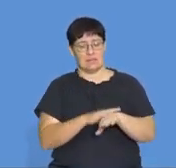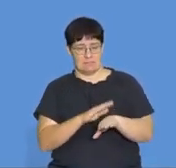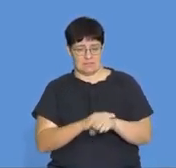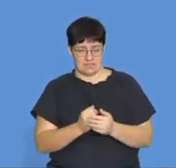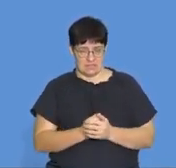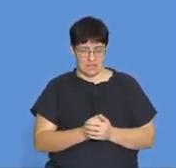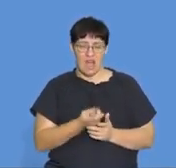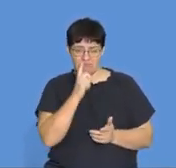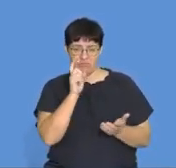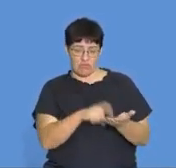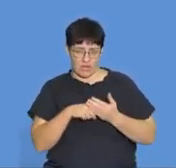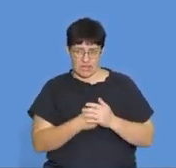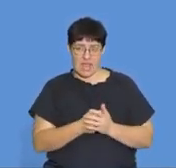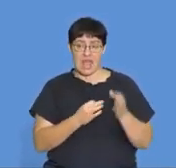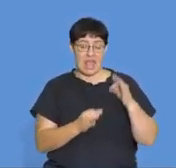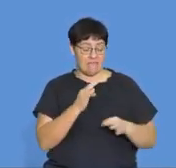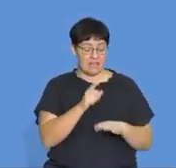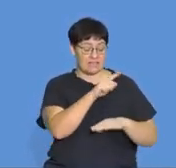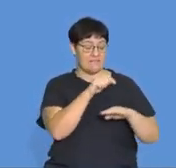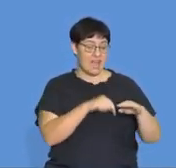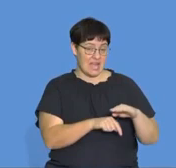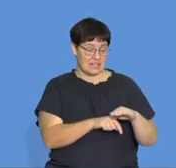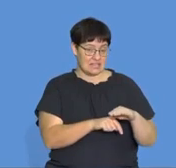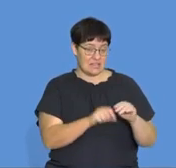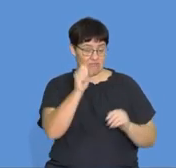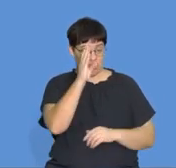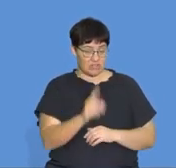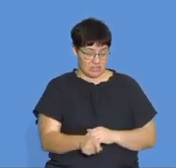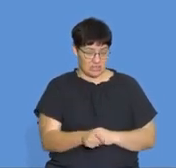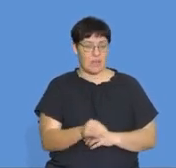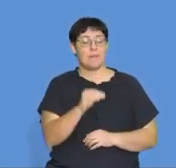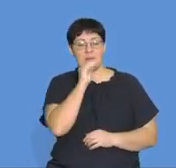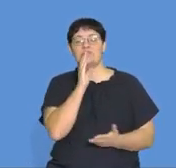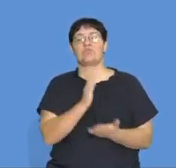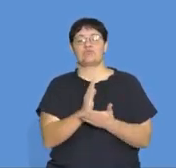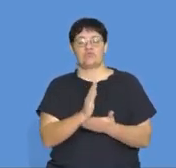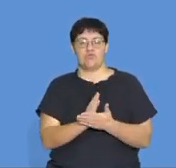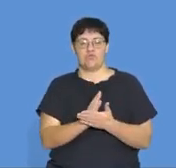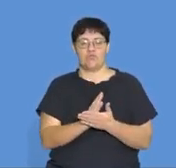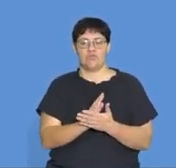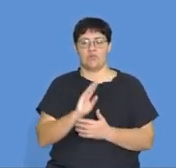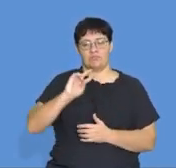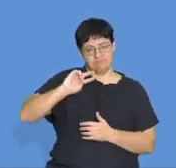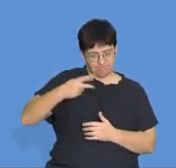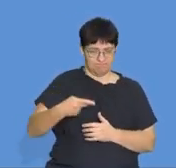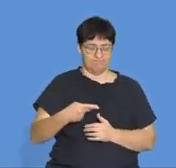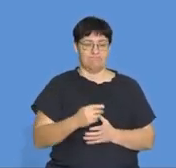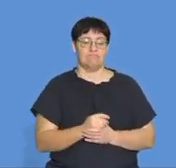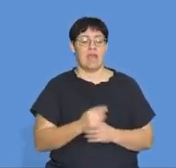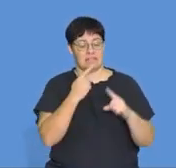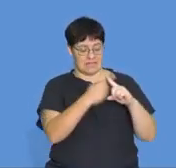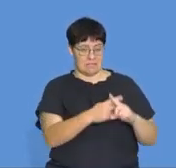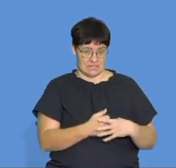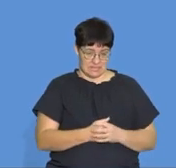when required. So when dividing a fraction, you always need to make sure that you tipping and timesing if it